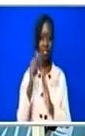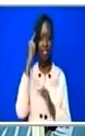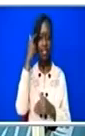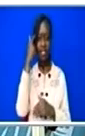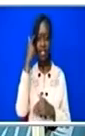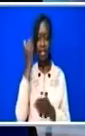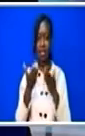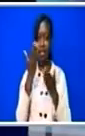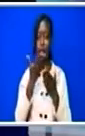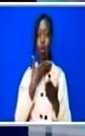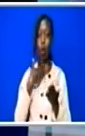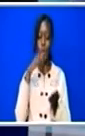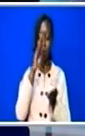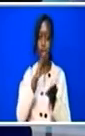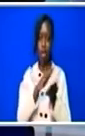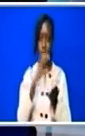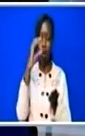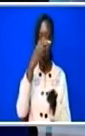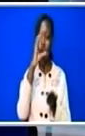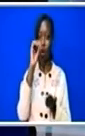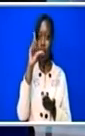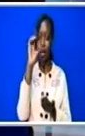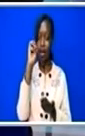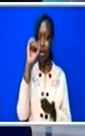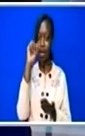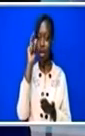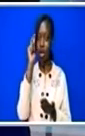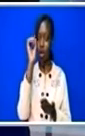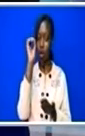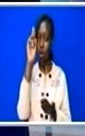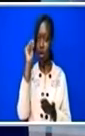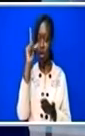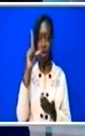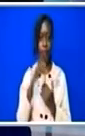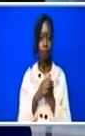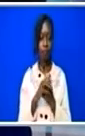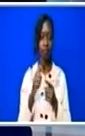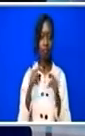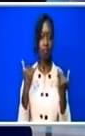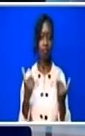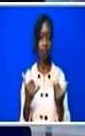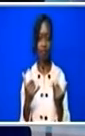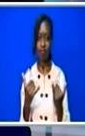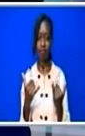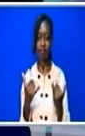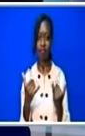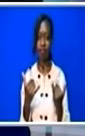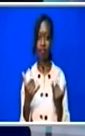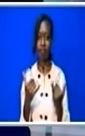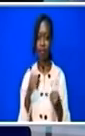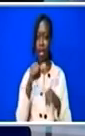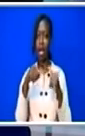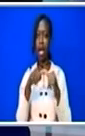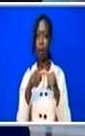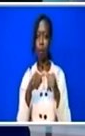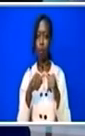Actually, they say before you go taking all that, you have to have eaten well. But now, like, entirely, it's all about